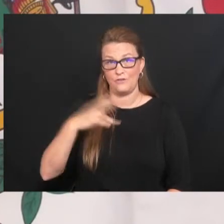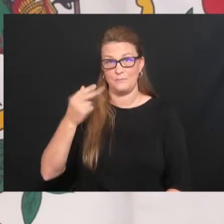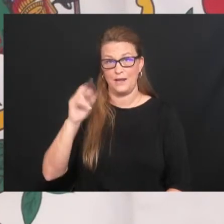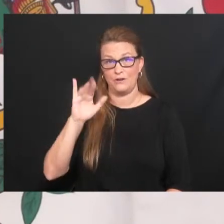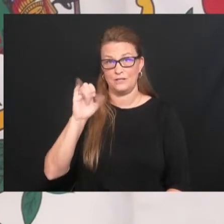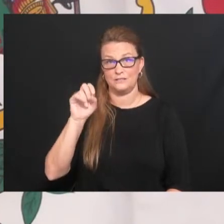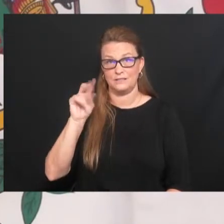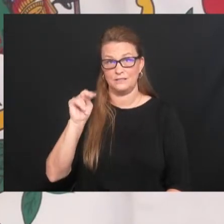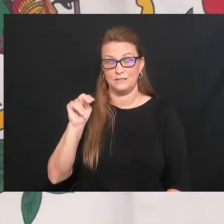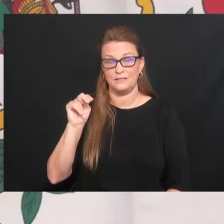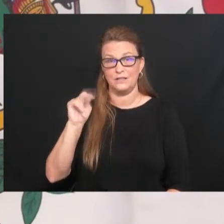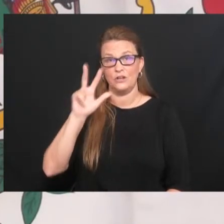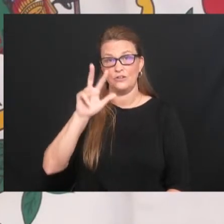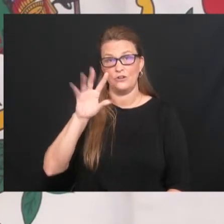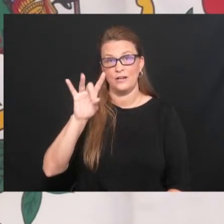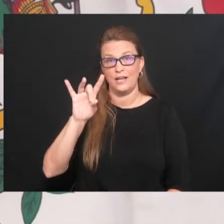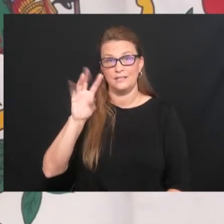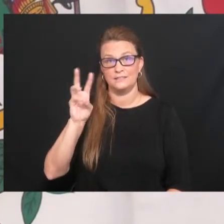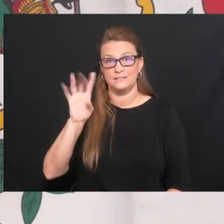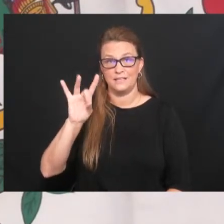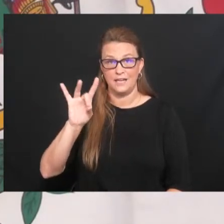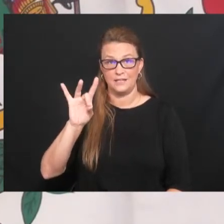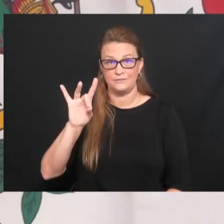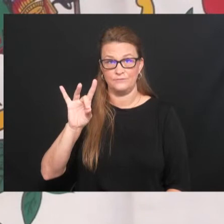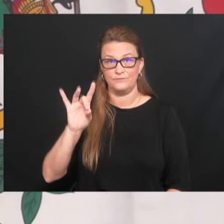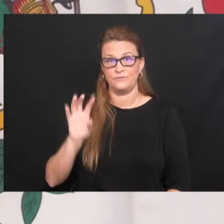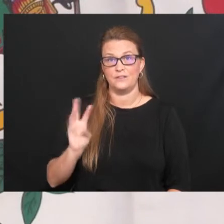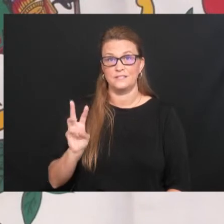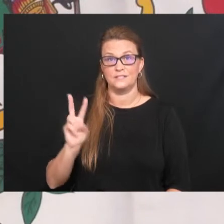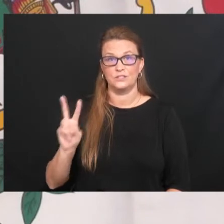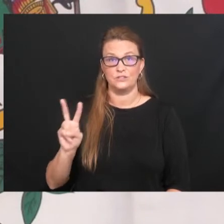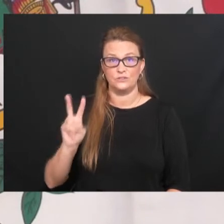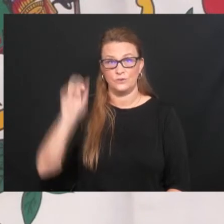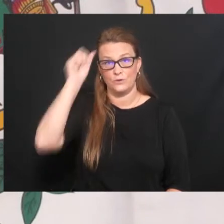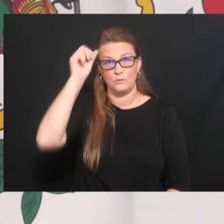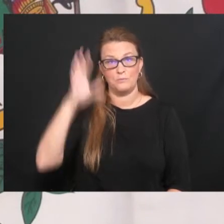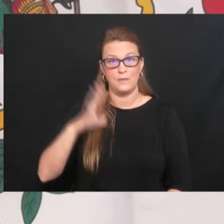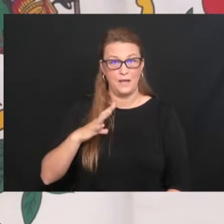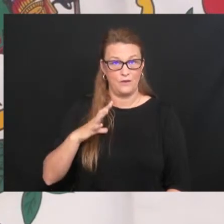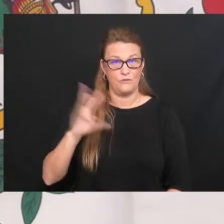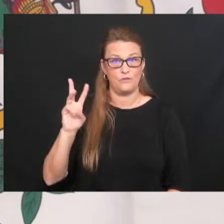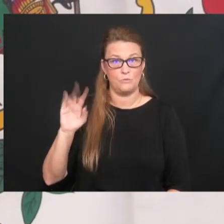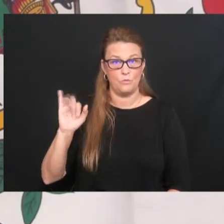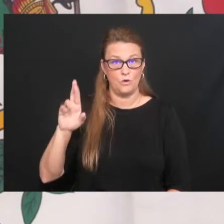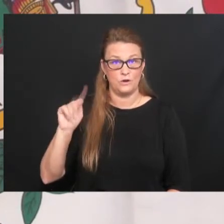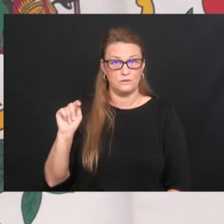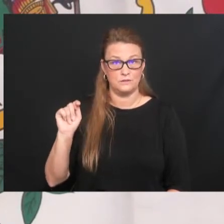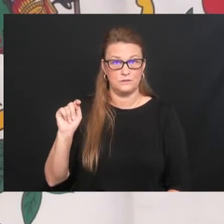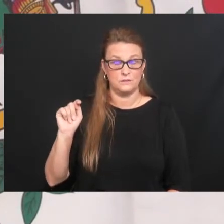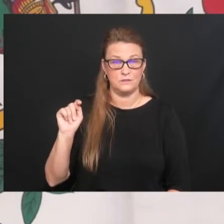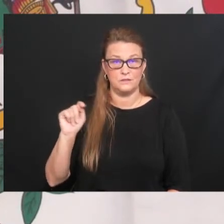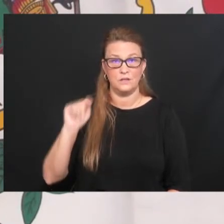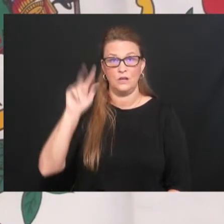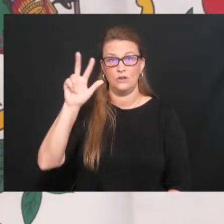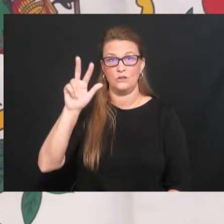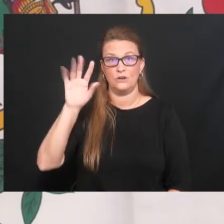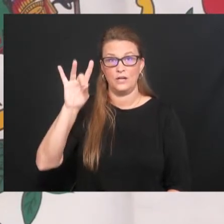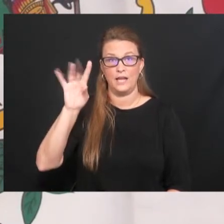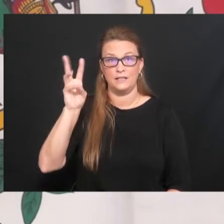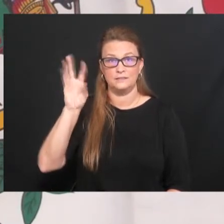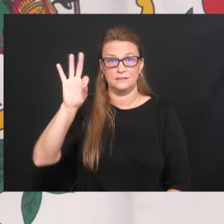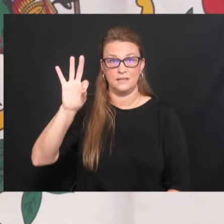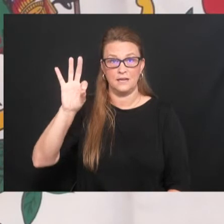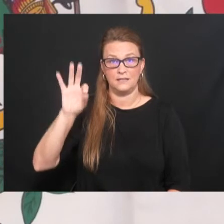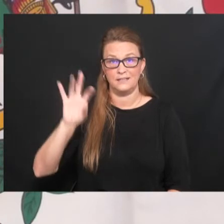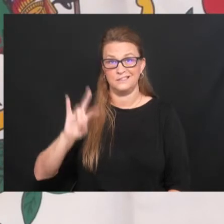County. The 3,868th death, a 62-year-old male from Wirt County. The 3,869th death,